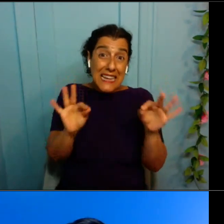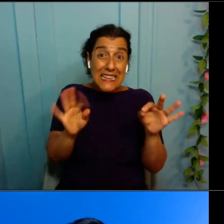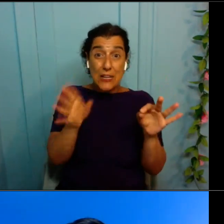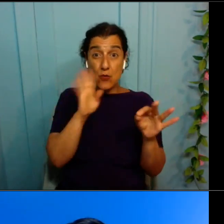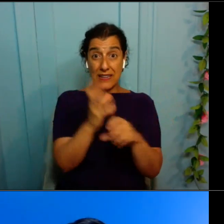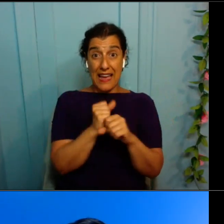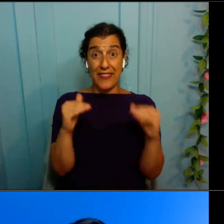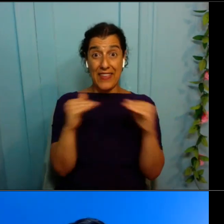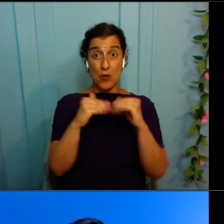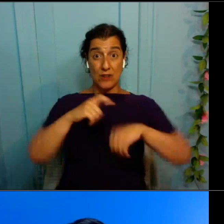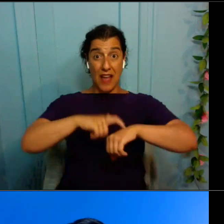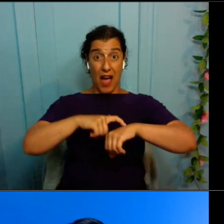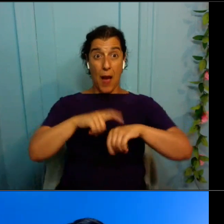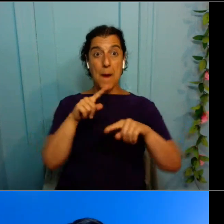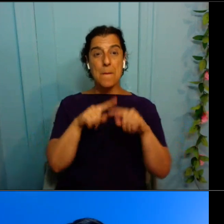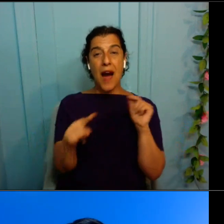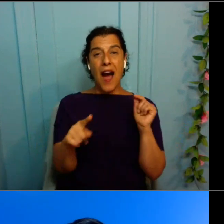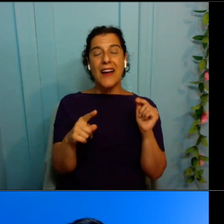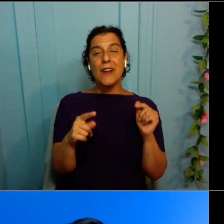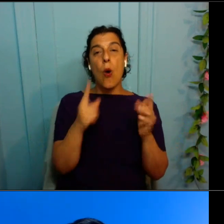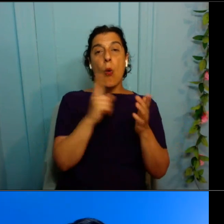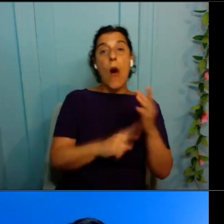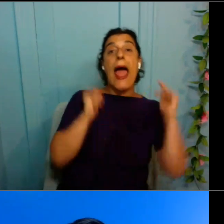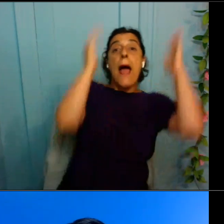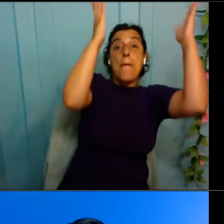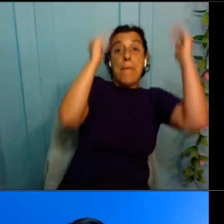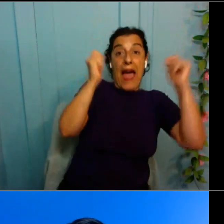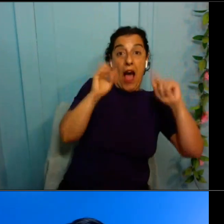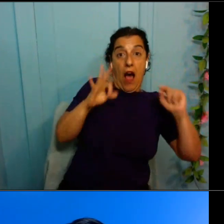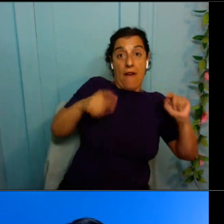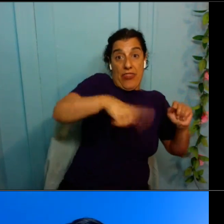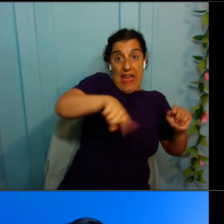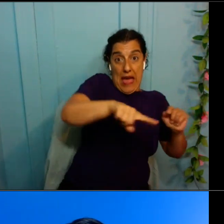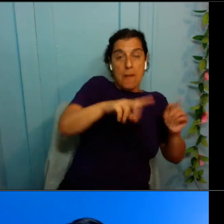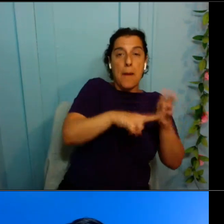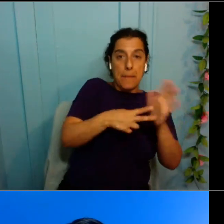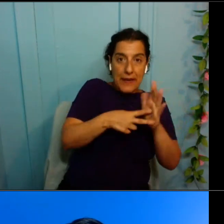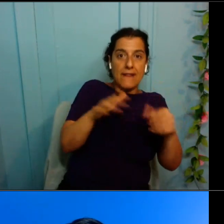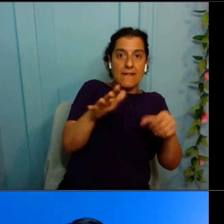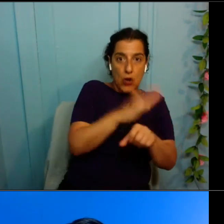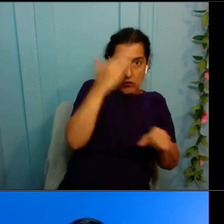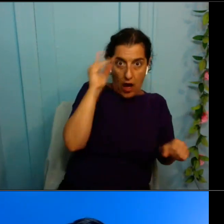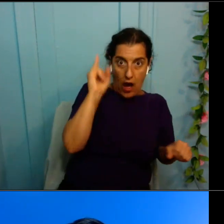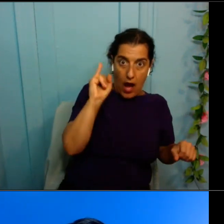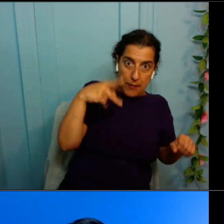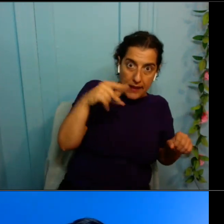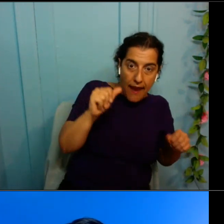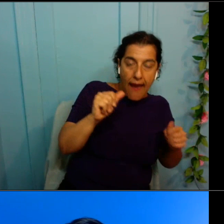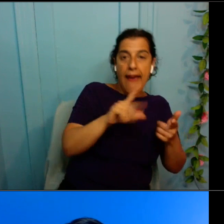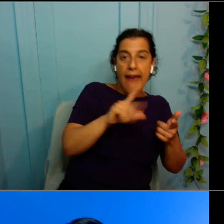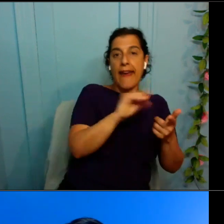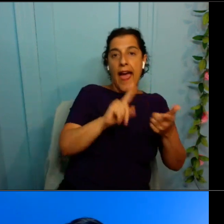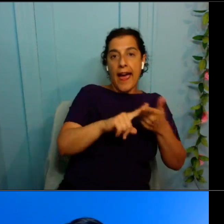get what's expected of them, which is full knowledge of the IPA and knowledge of